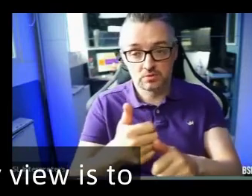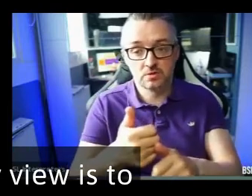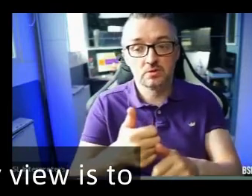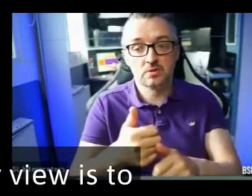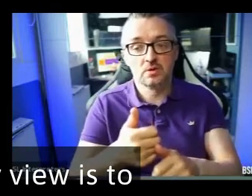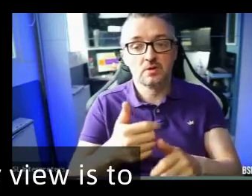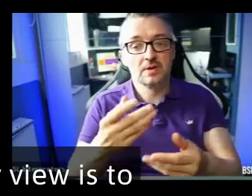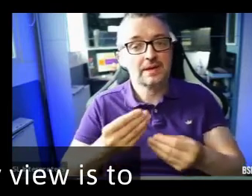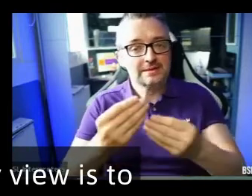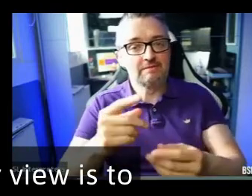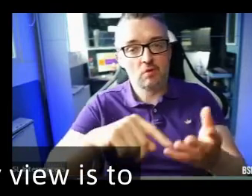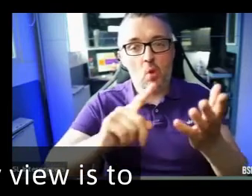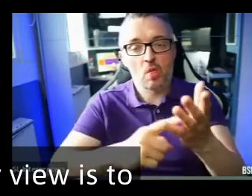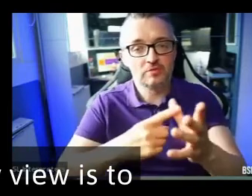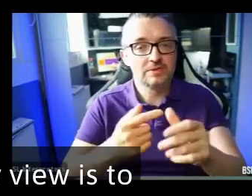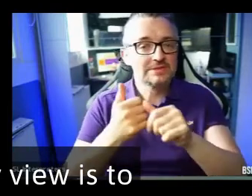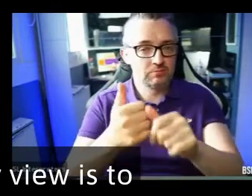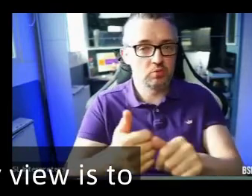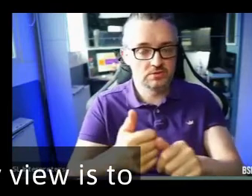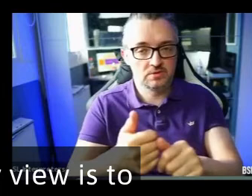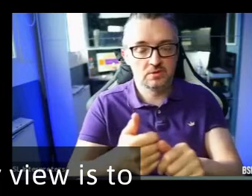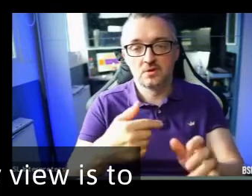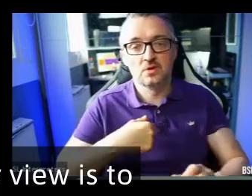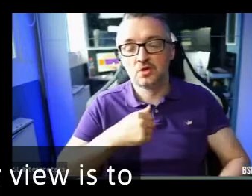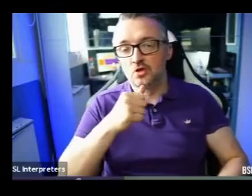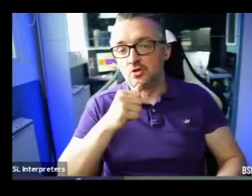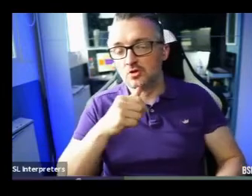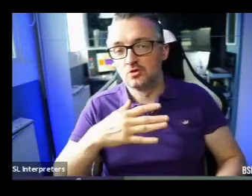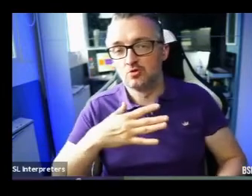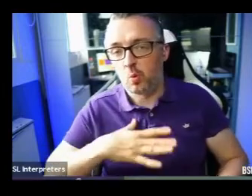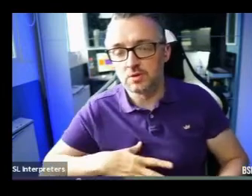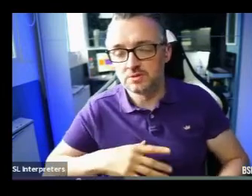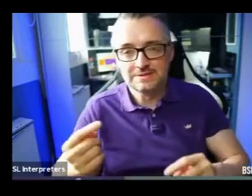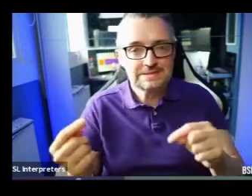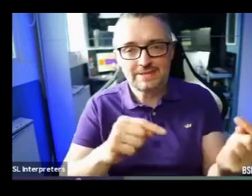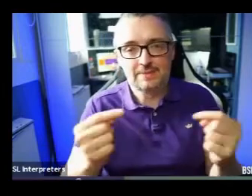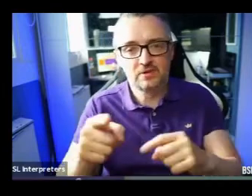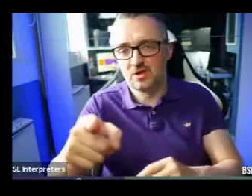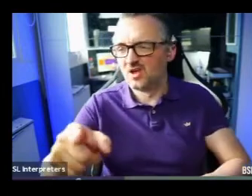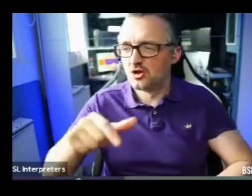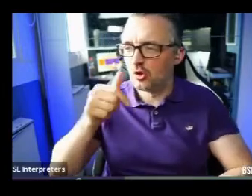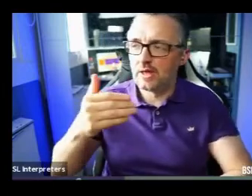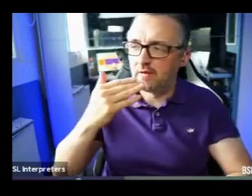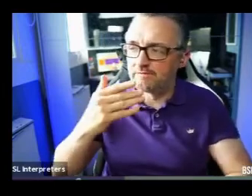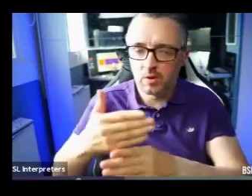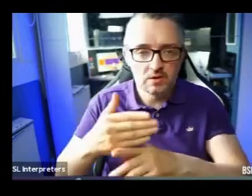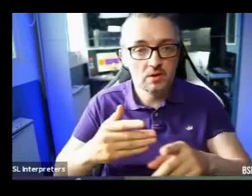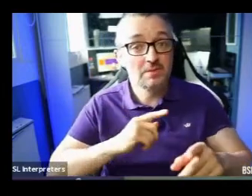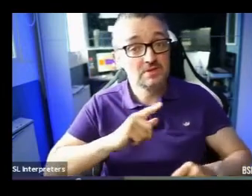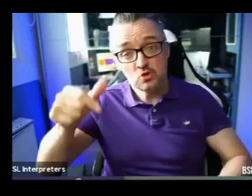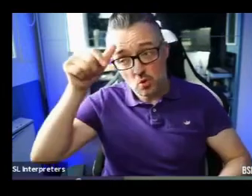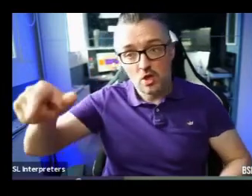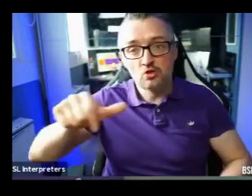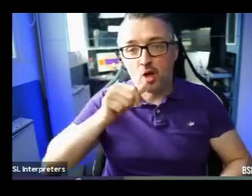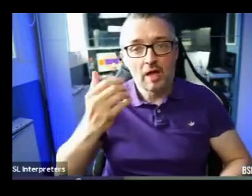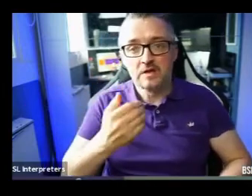support that, in my view, is to actually give the local authorities some support. We do not want to get into a debate to say you're not doing enough here when we